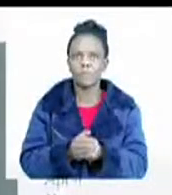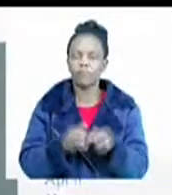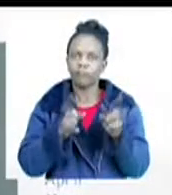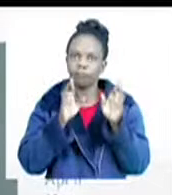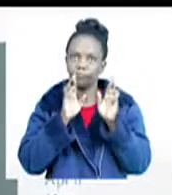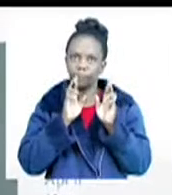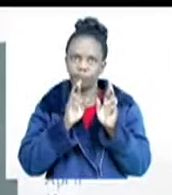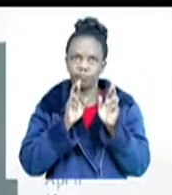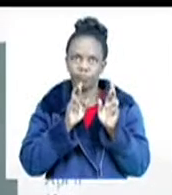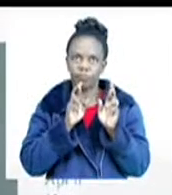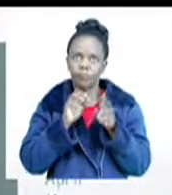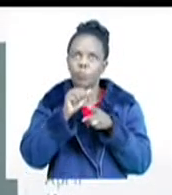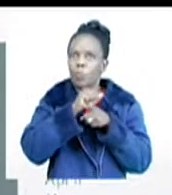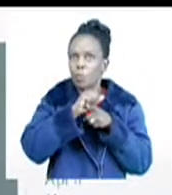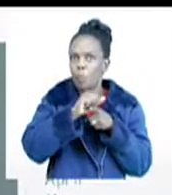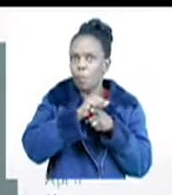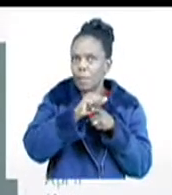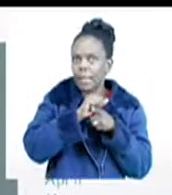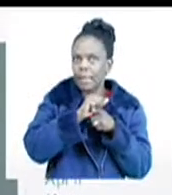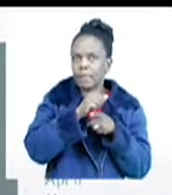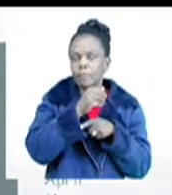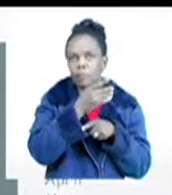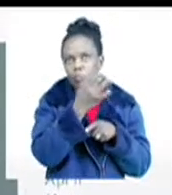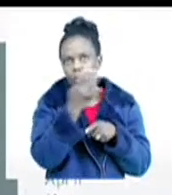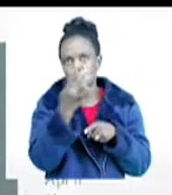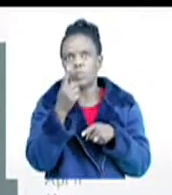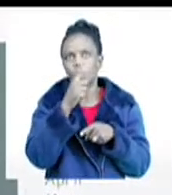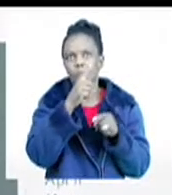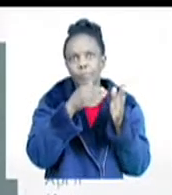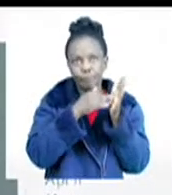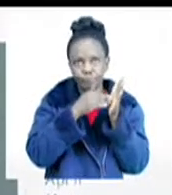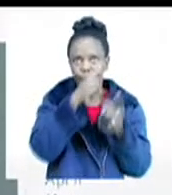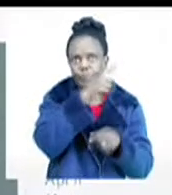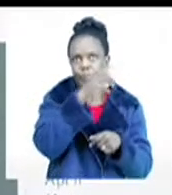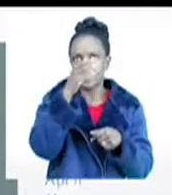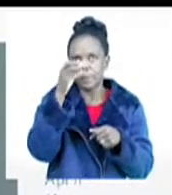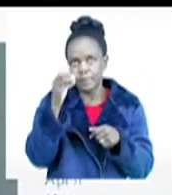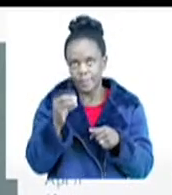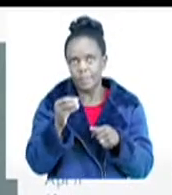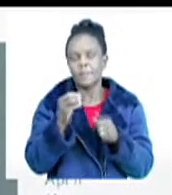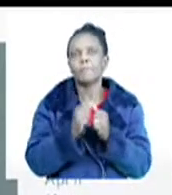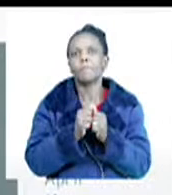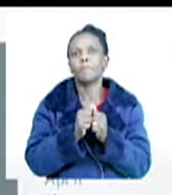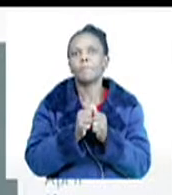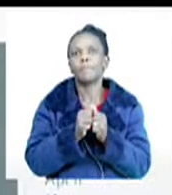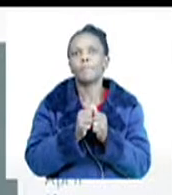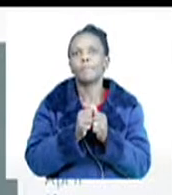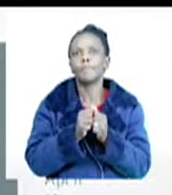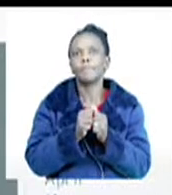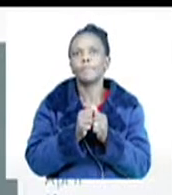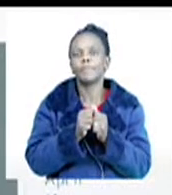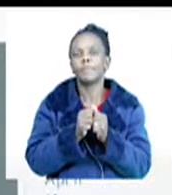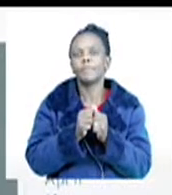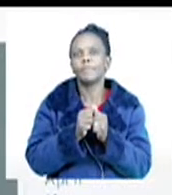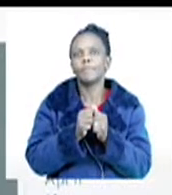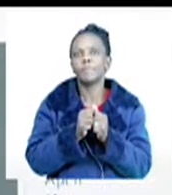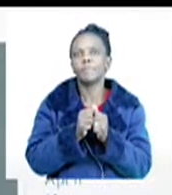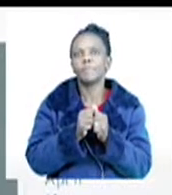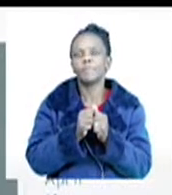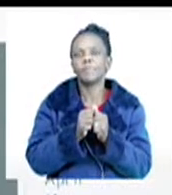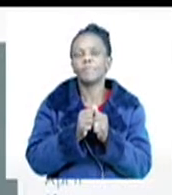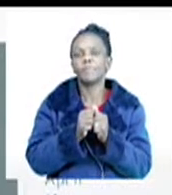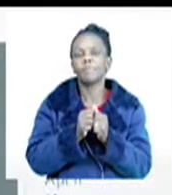Let's hope you've been practicing how to count up to 10. I know you can do it, and you should count up to 10 any given chance you